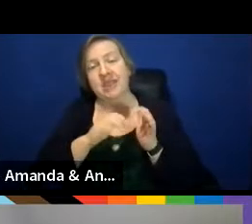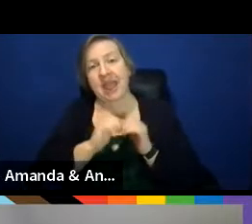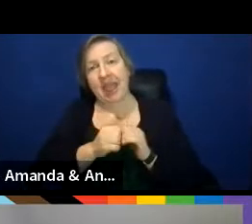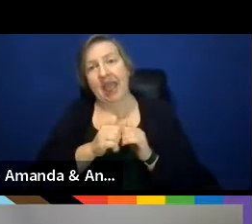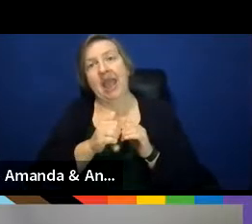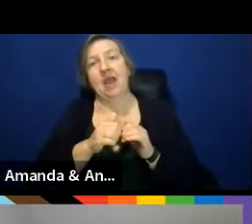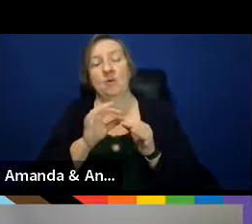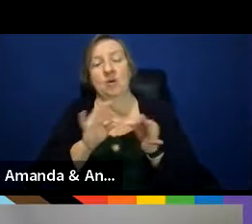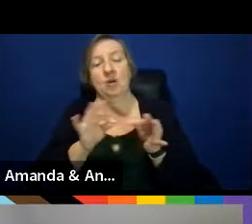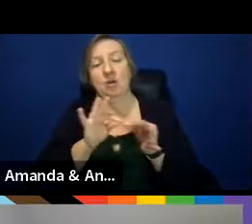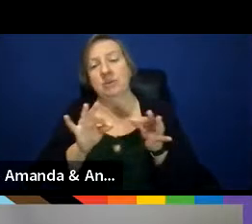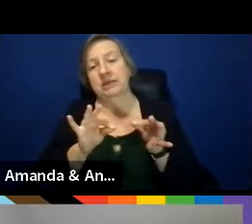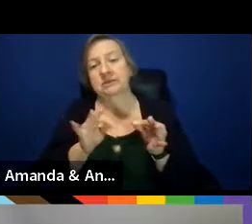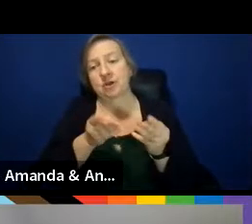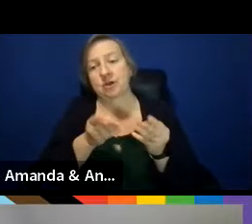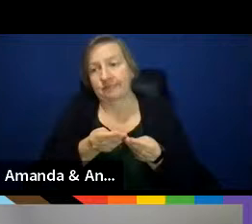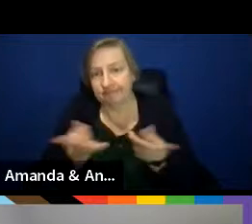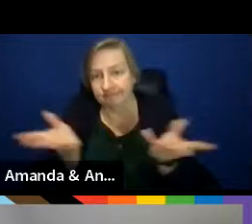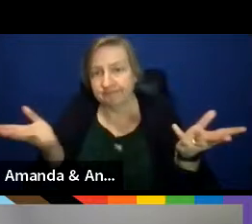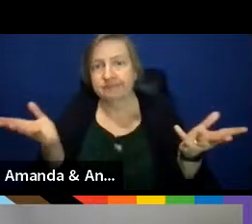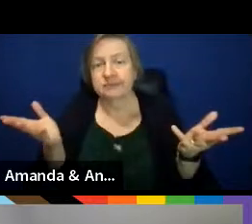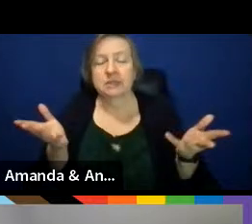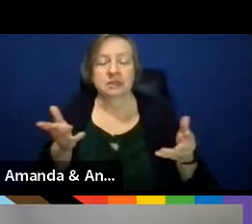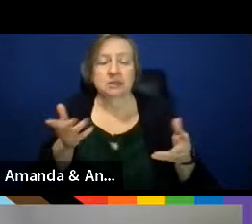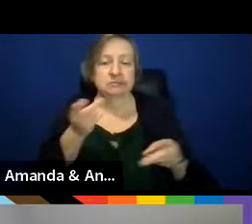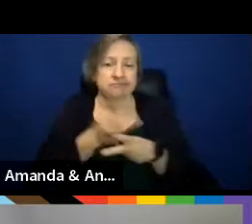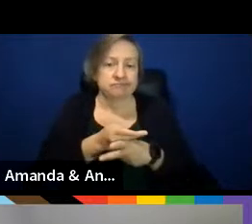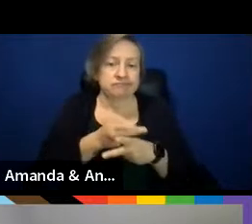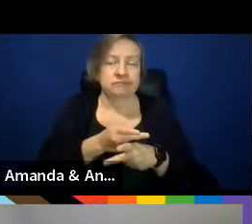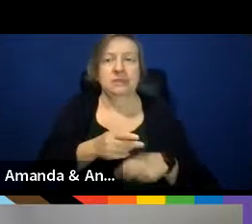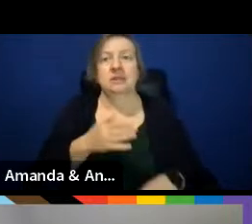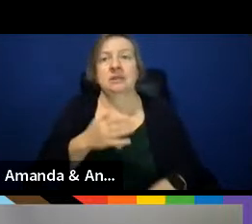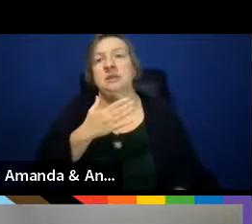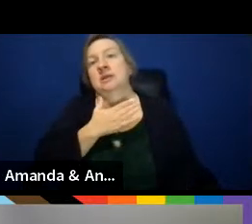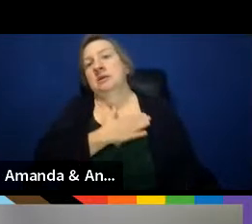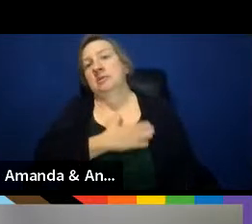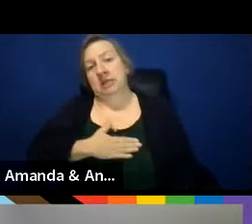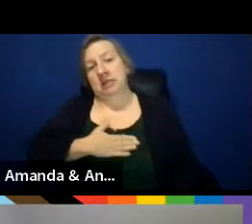comments are handled. So, but please,